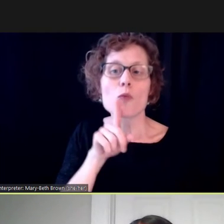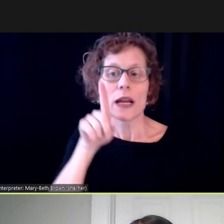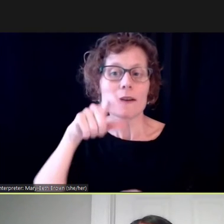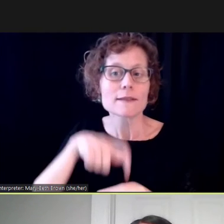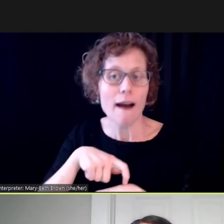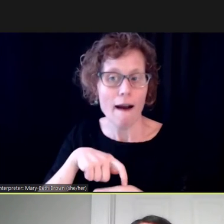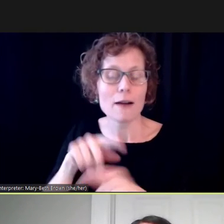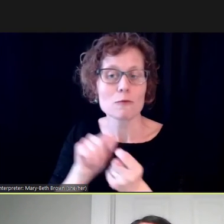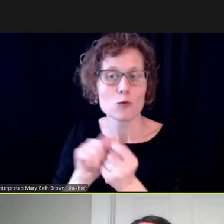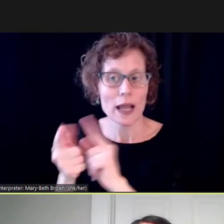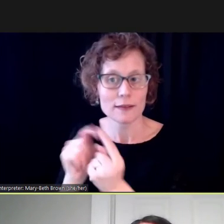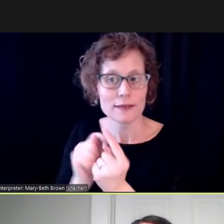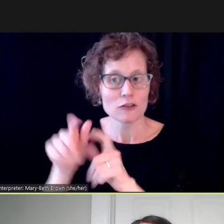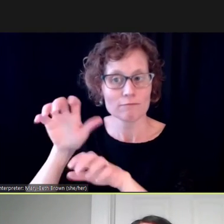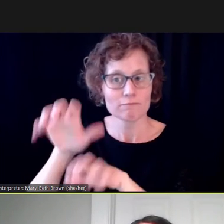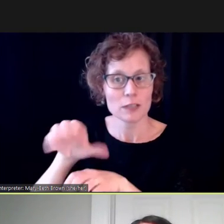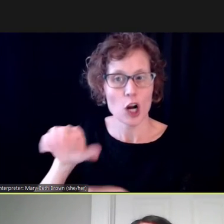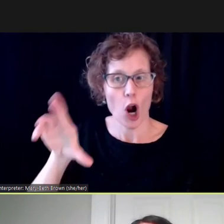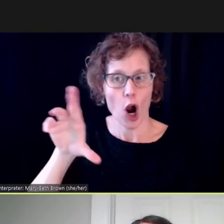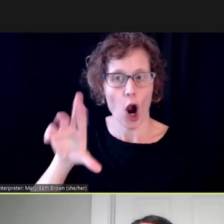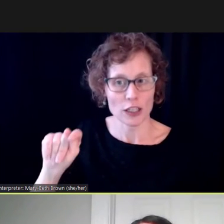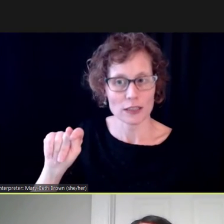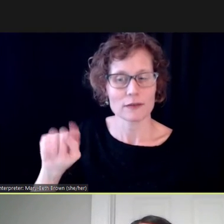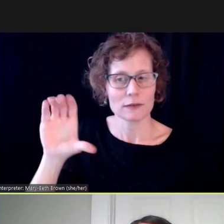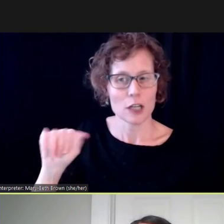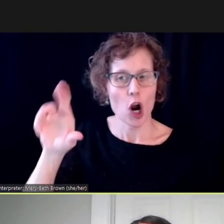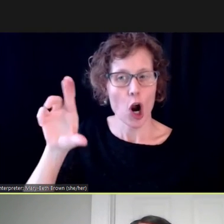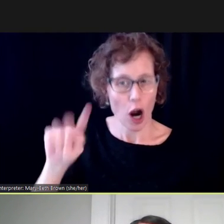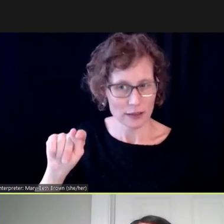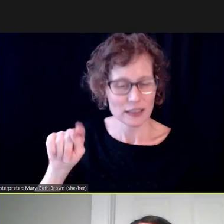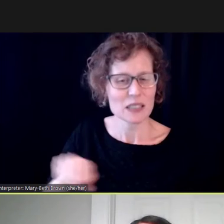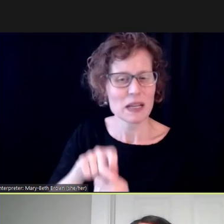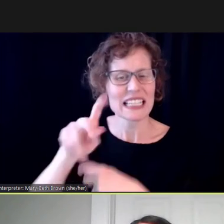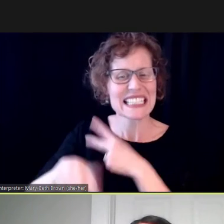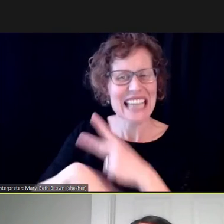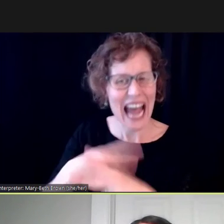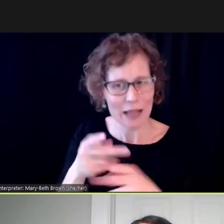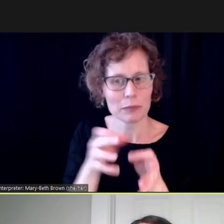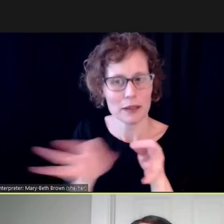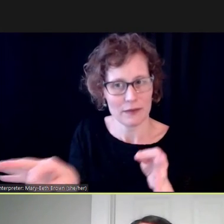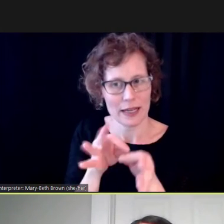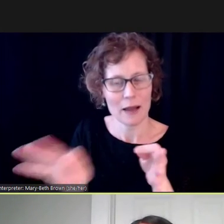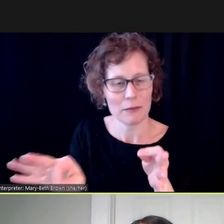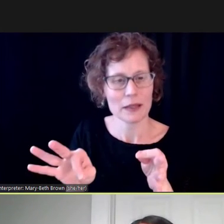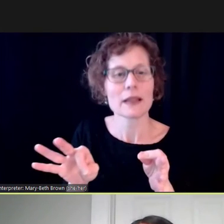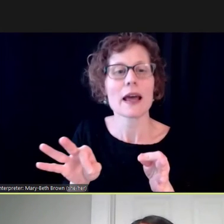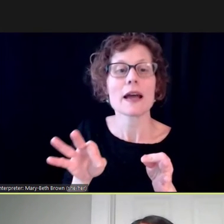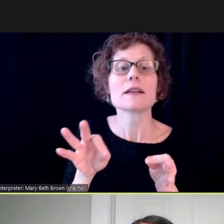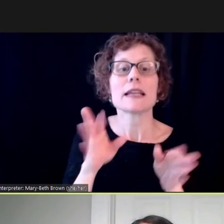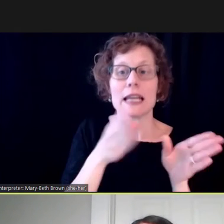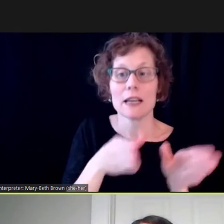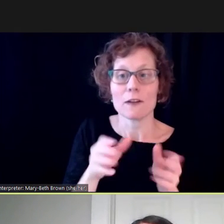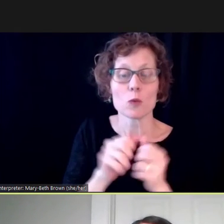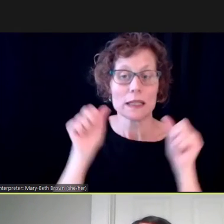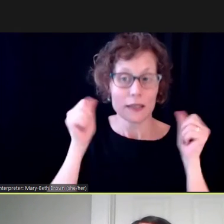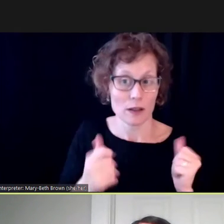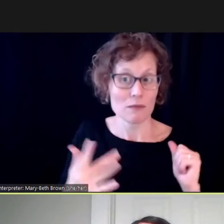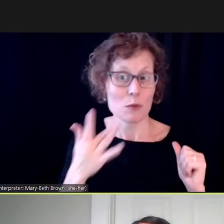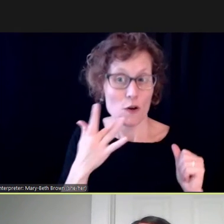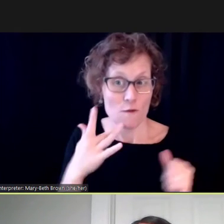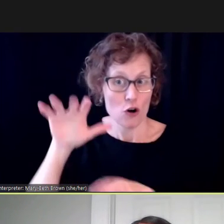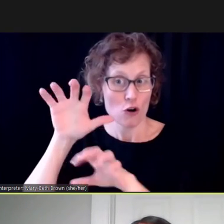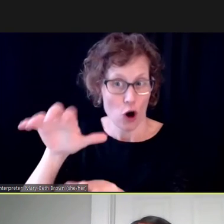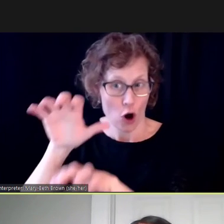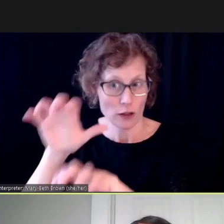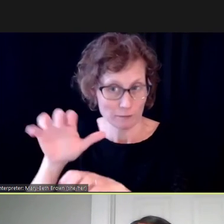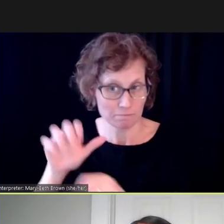captioning today. And it is a specific type of captioning that is preferred by individuals with hearing loss,